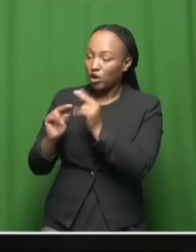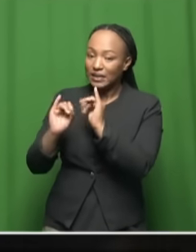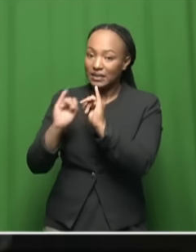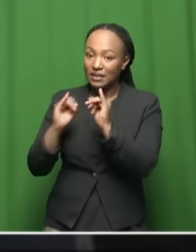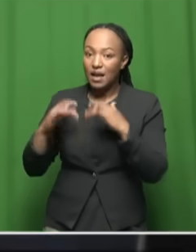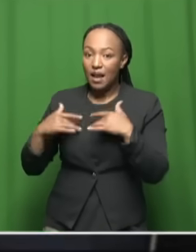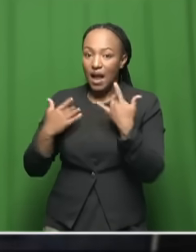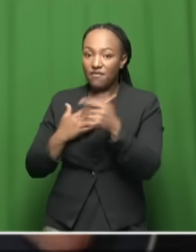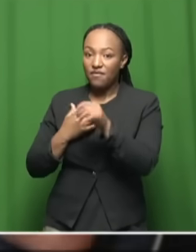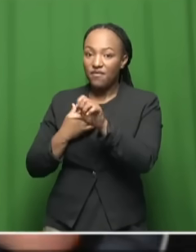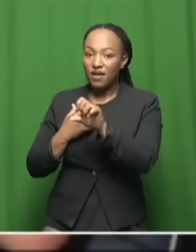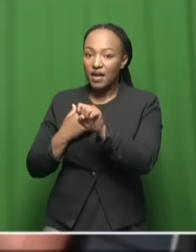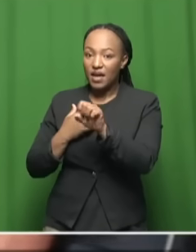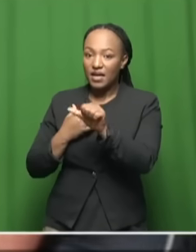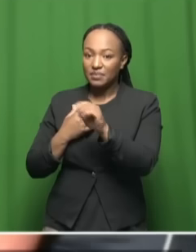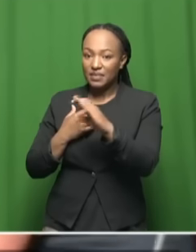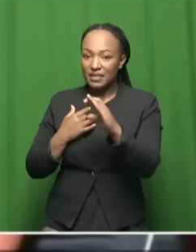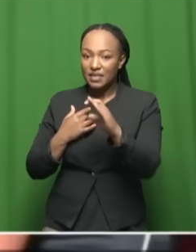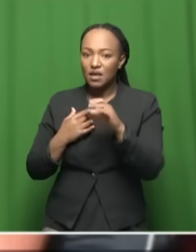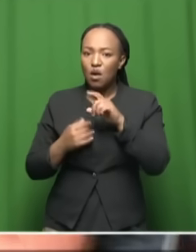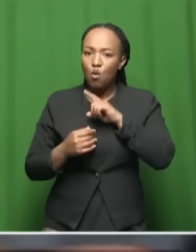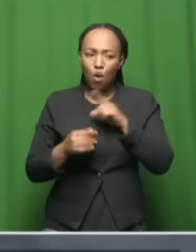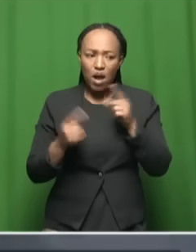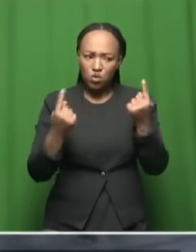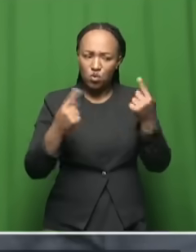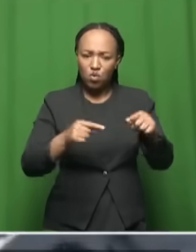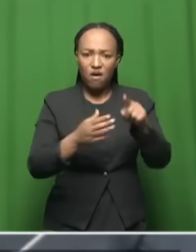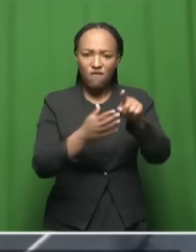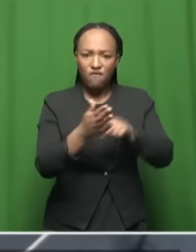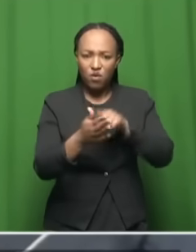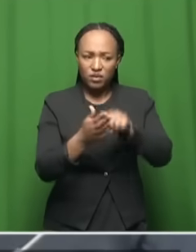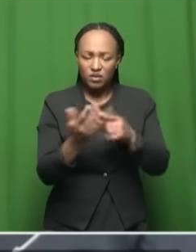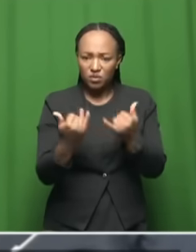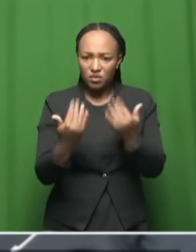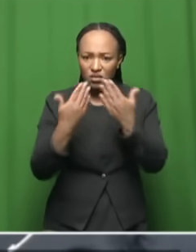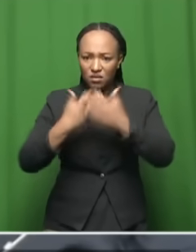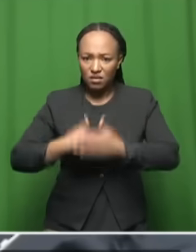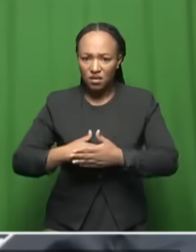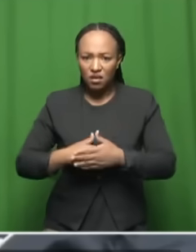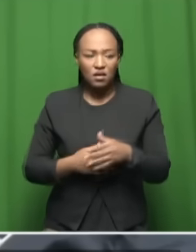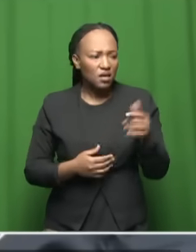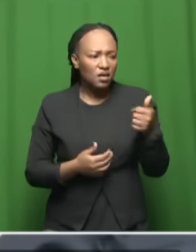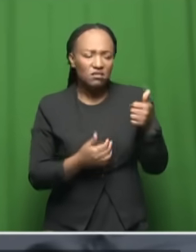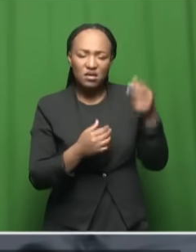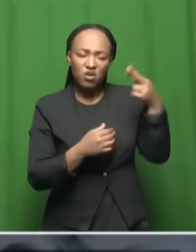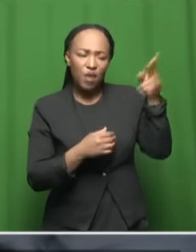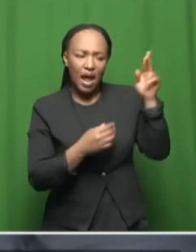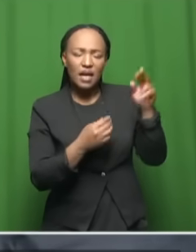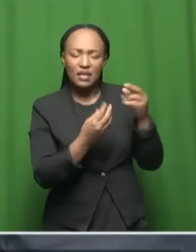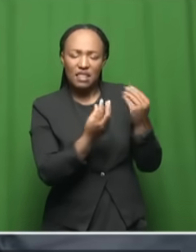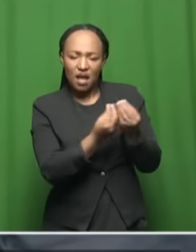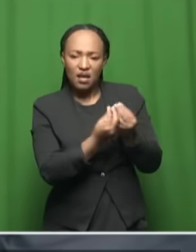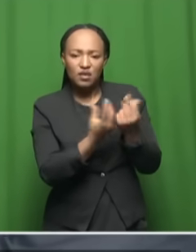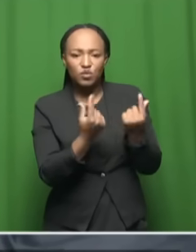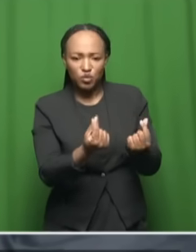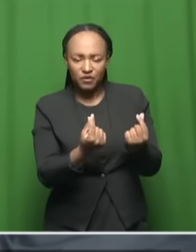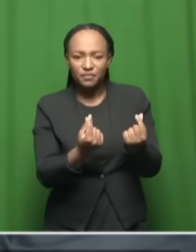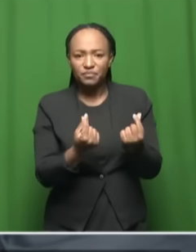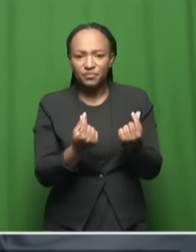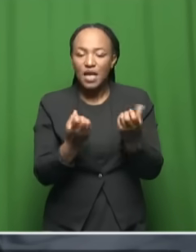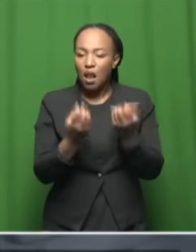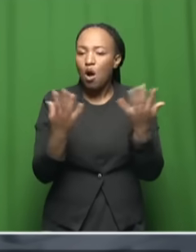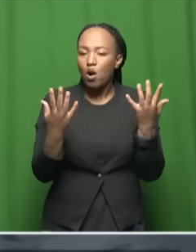on SABC News. Why are you voting tonight? It's just the right thing to do, ma'am. Just, a lot at